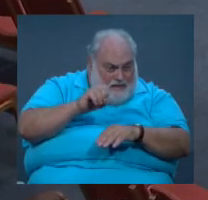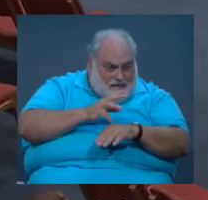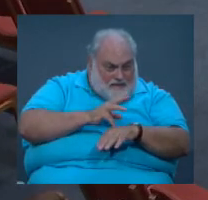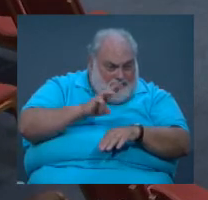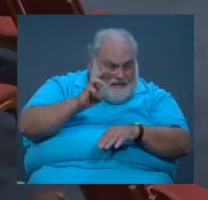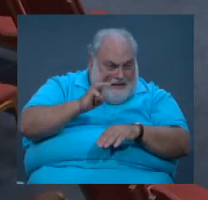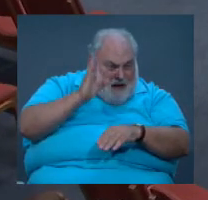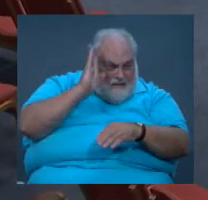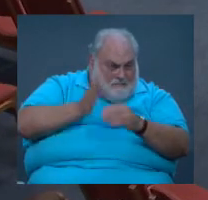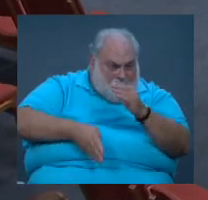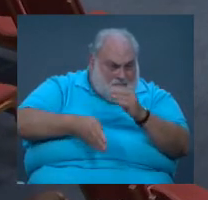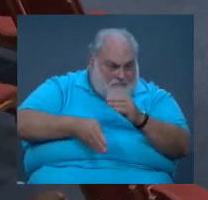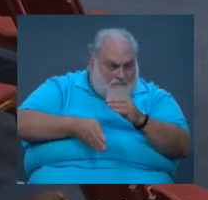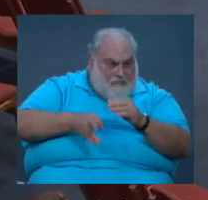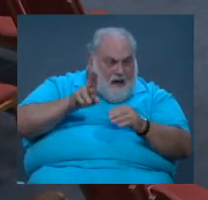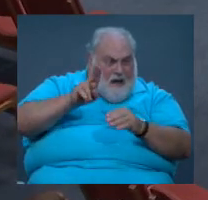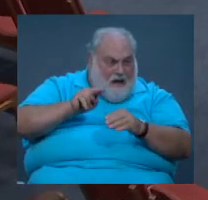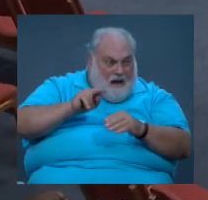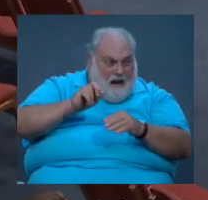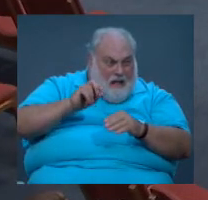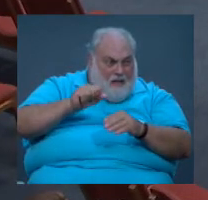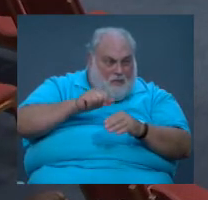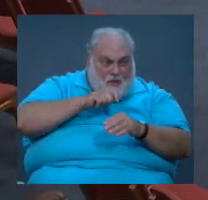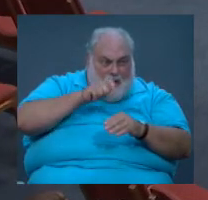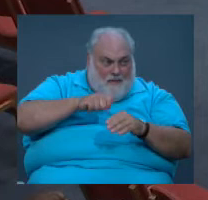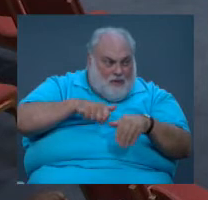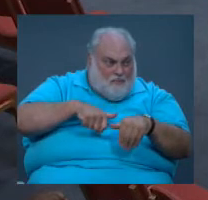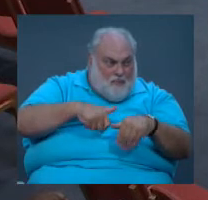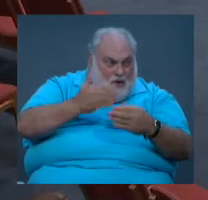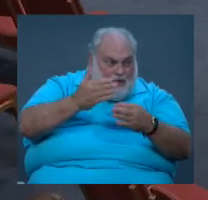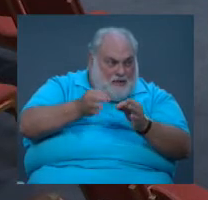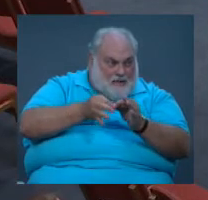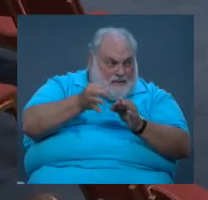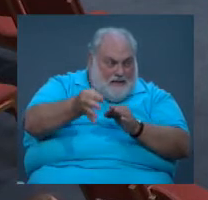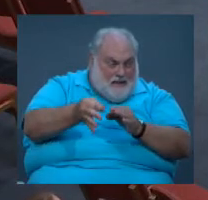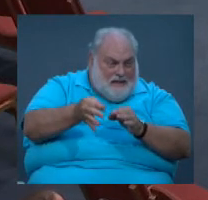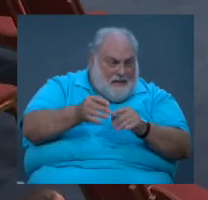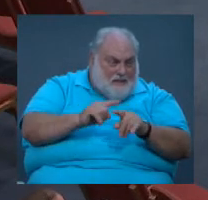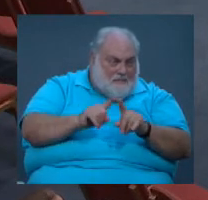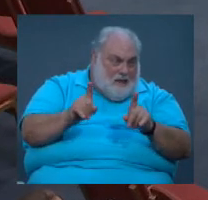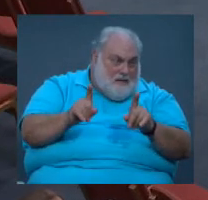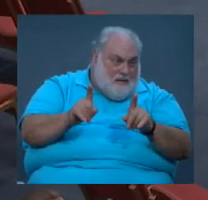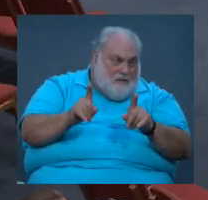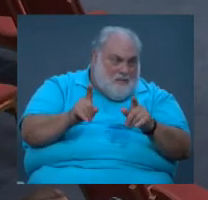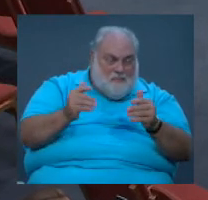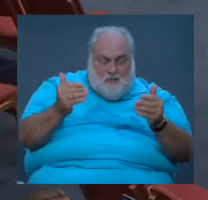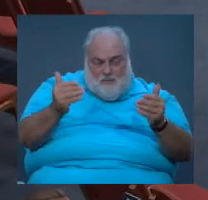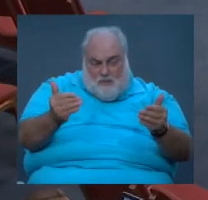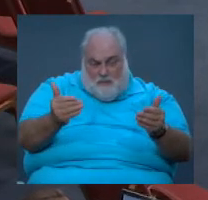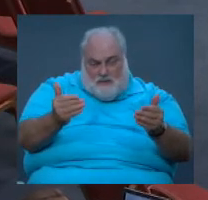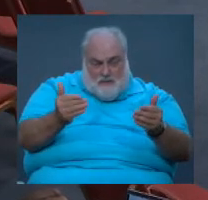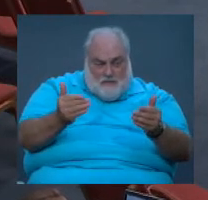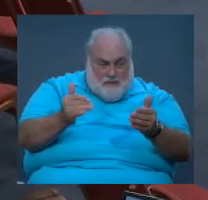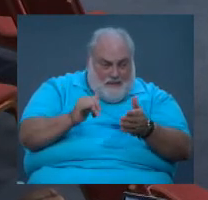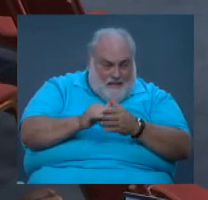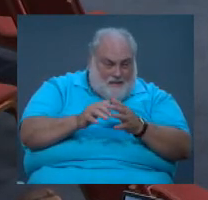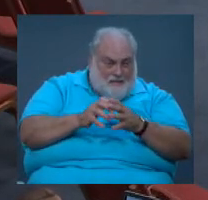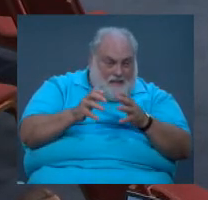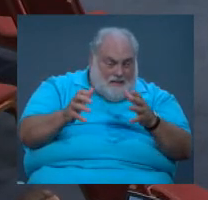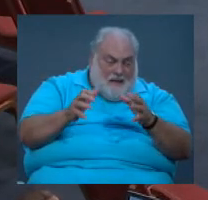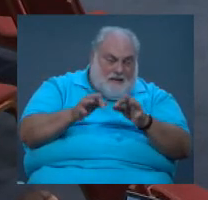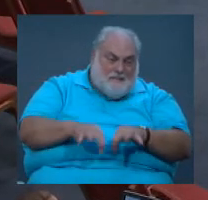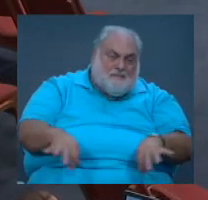was referenced unless otherwise extended. I don't think we have to take a motion to extend, but Okay. We'll just move forward. With this being such a